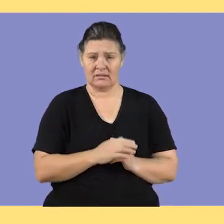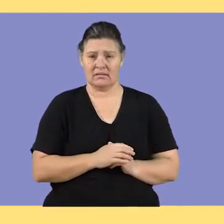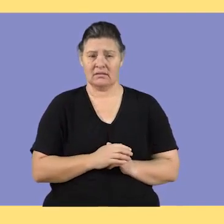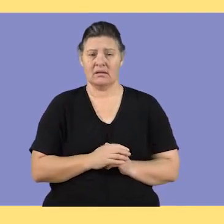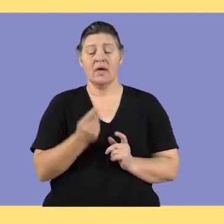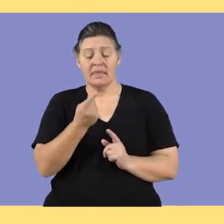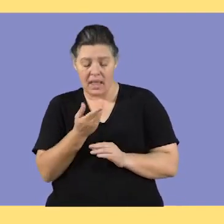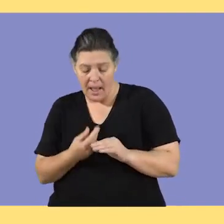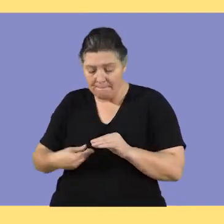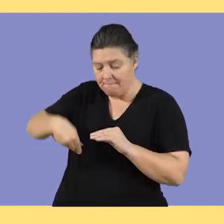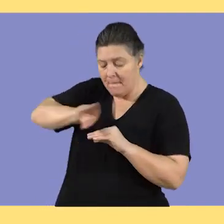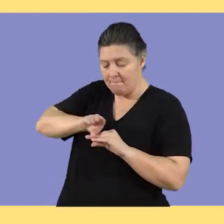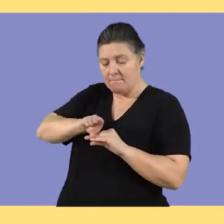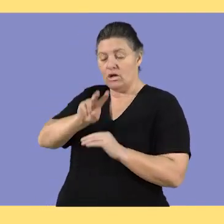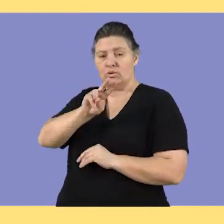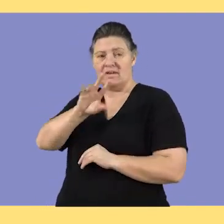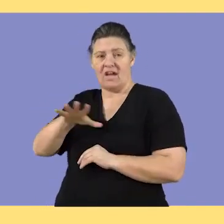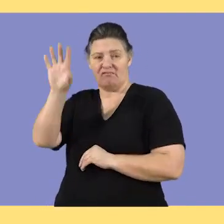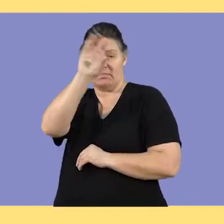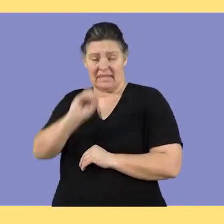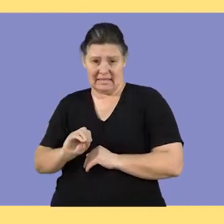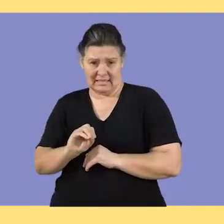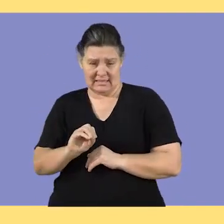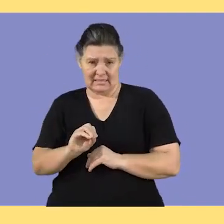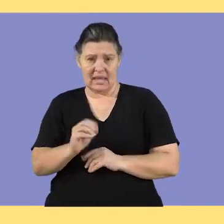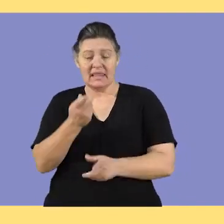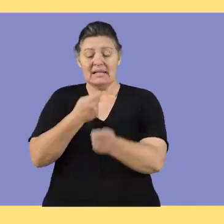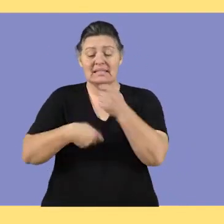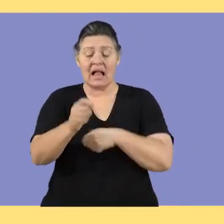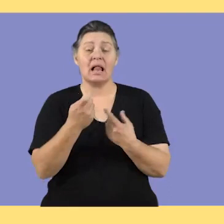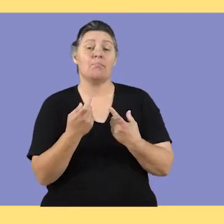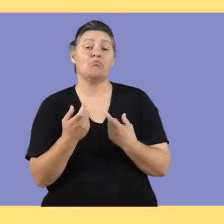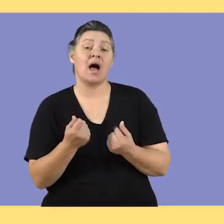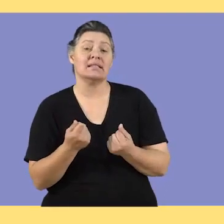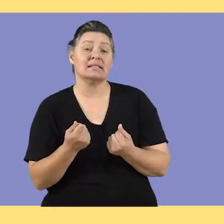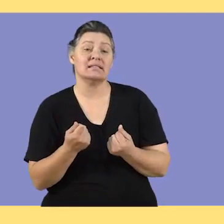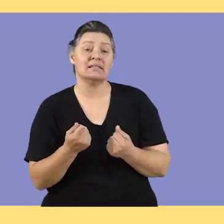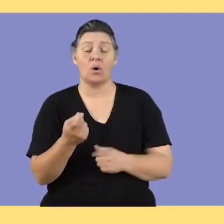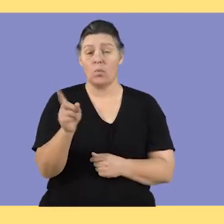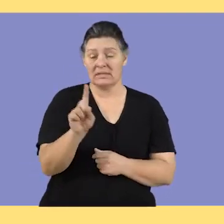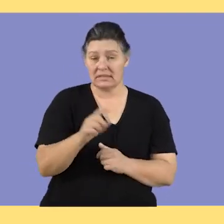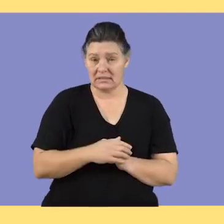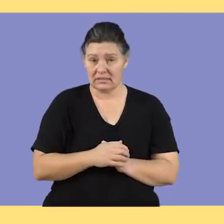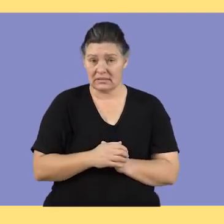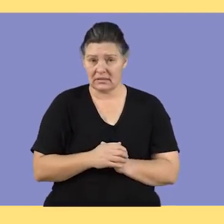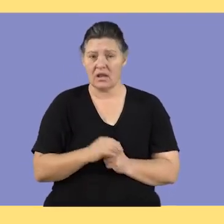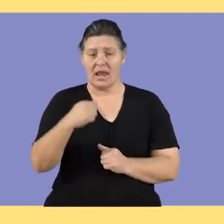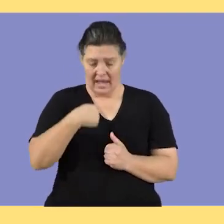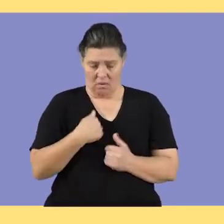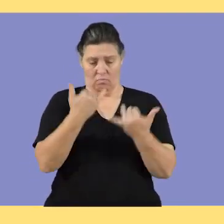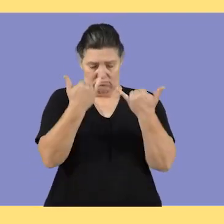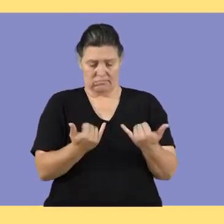stock for 800 and apply the markup of 25%, then the selling price will be. They require us